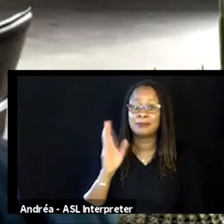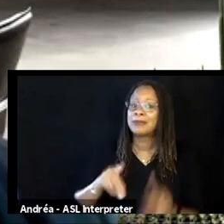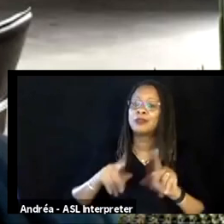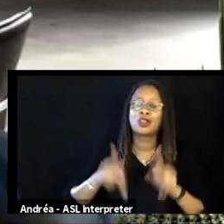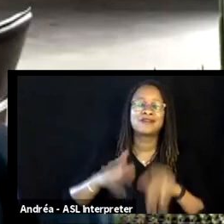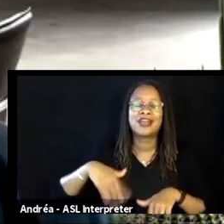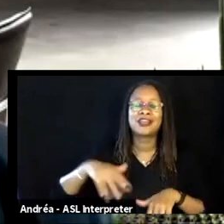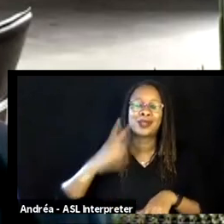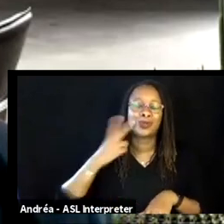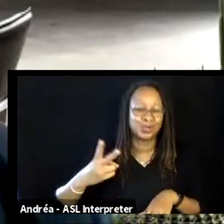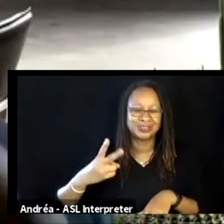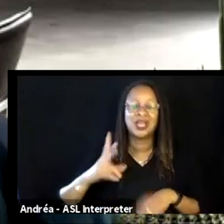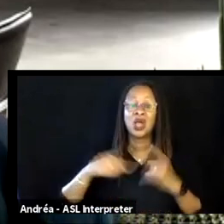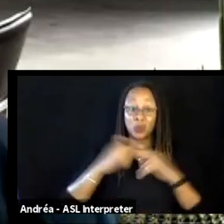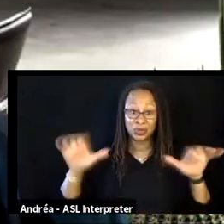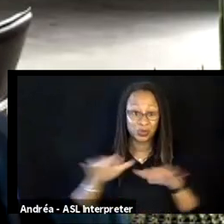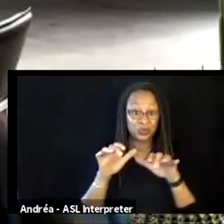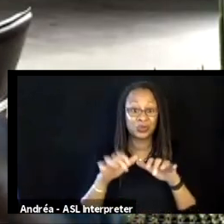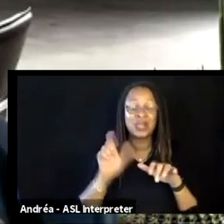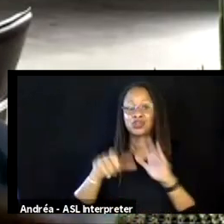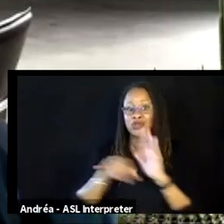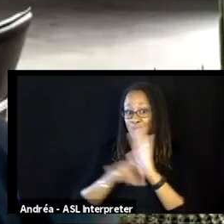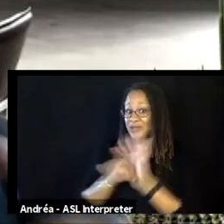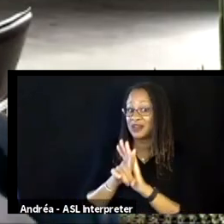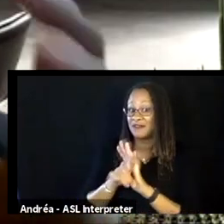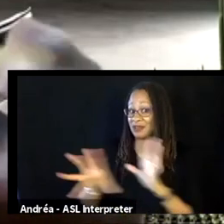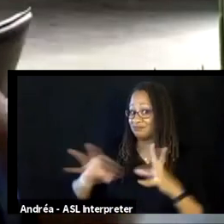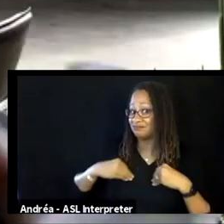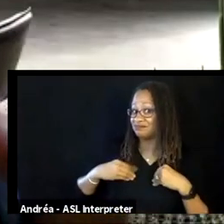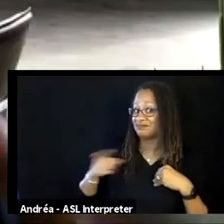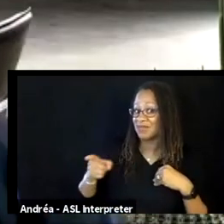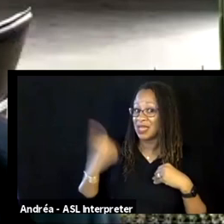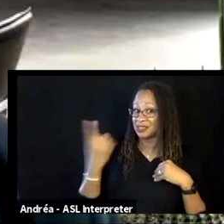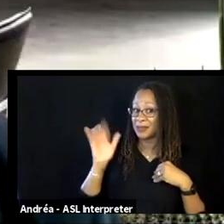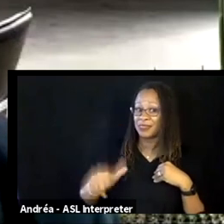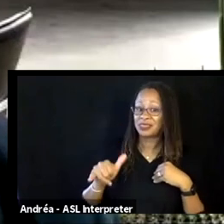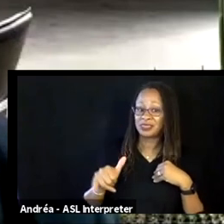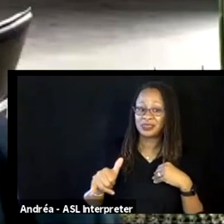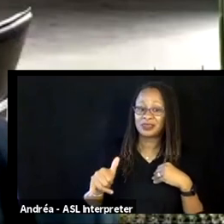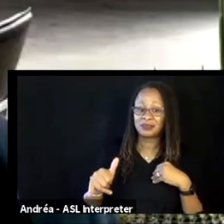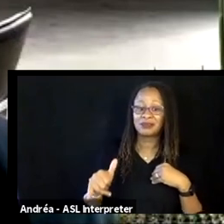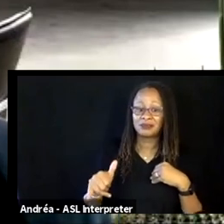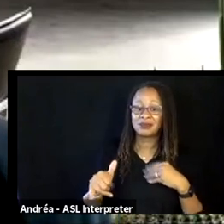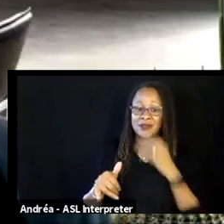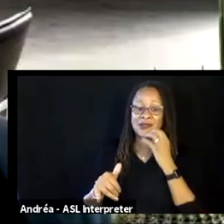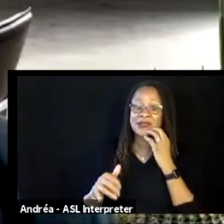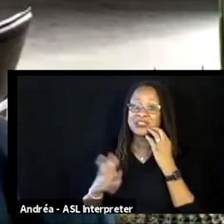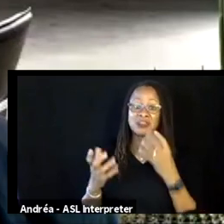before. And when you do, you know, you have to identify that. Is it something that's quantifiable? Most of the time it